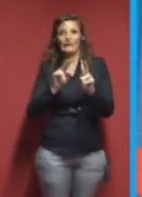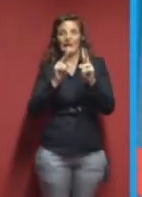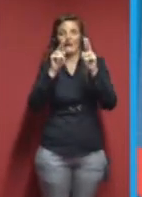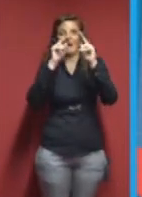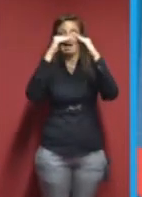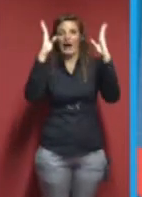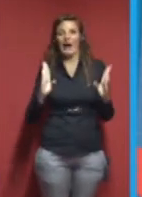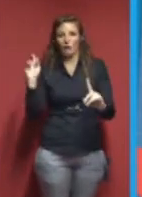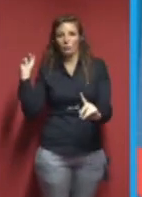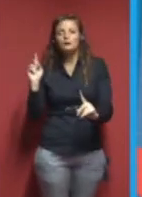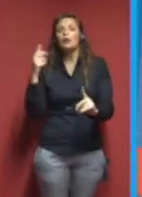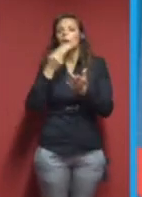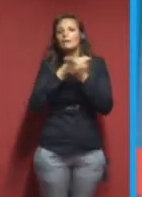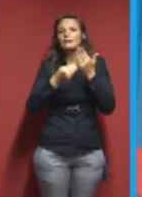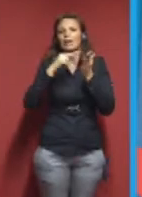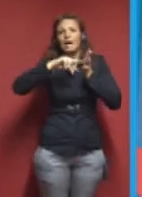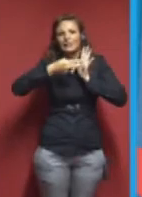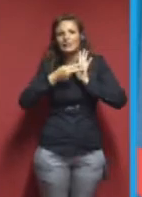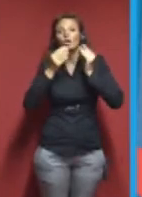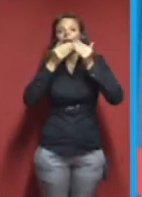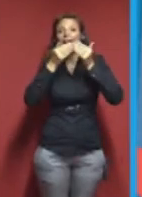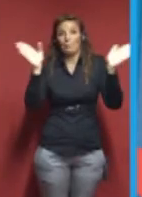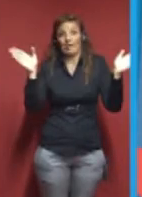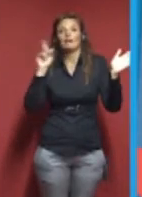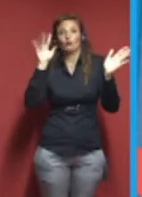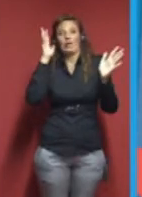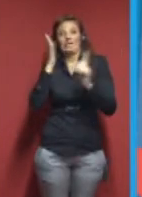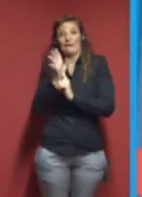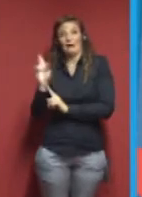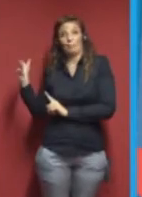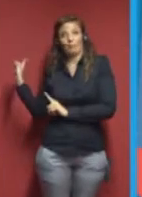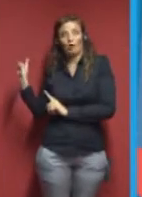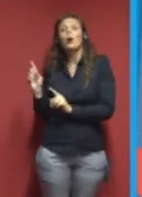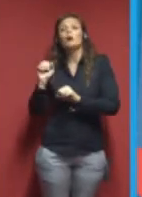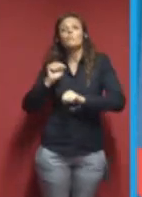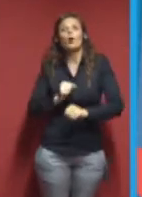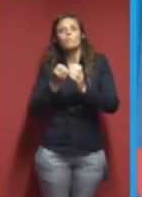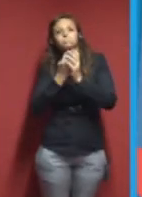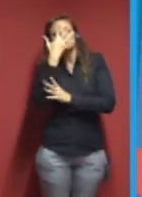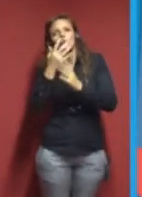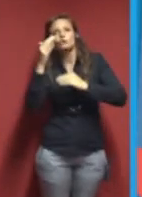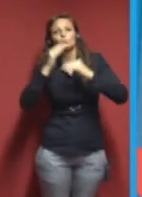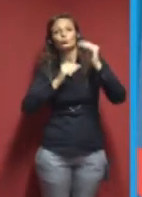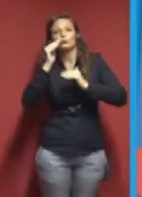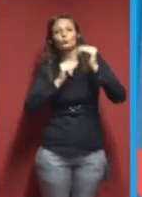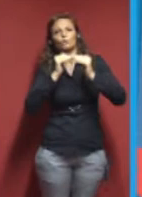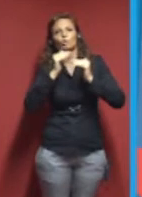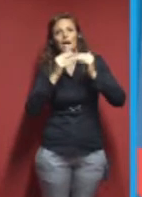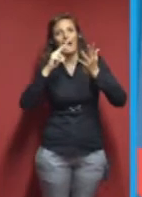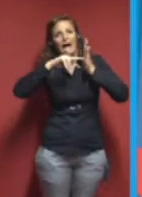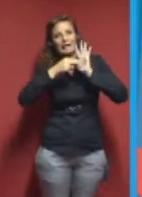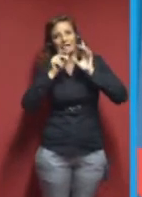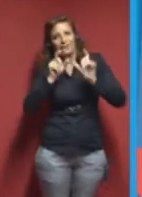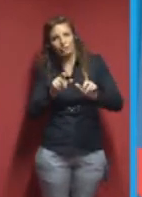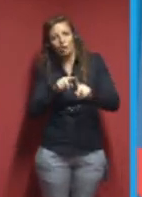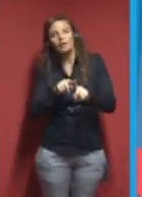all the blueprints for creating an architectural structure, but you also can upload your own structure. So open design can be a lot of different things, but